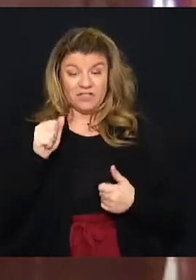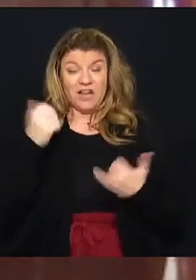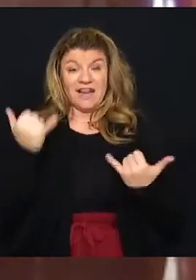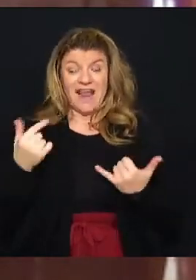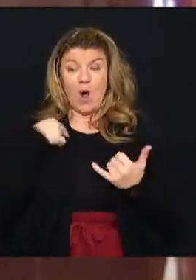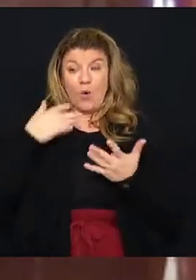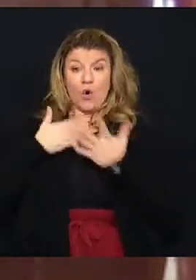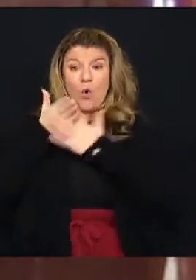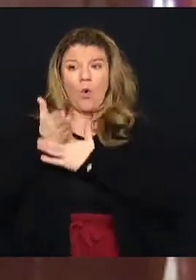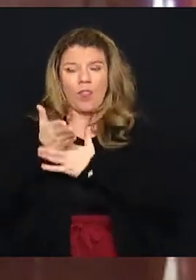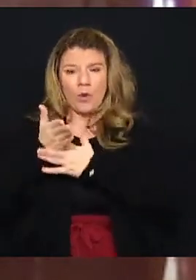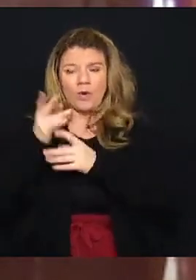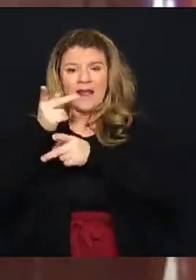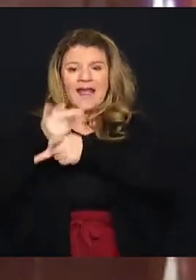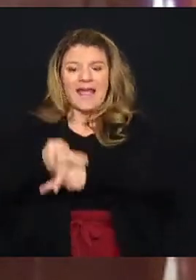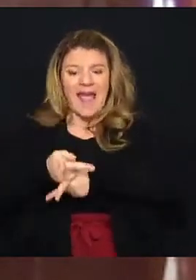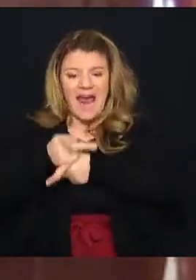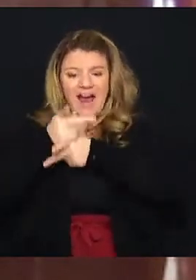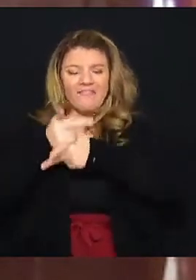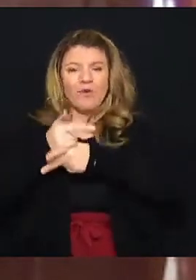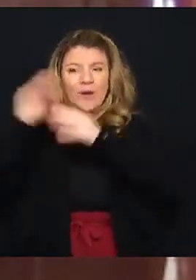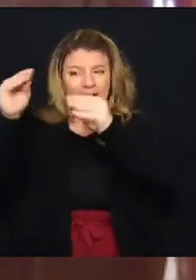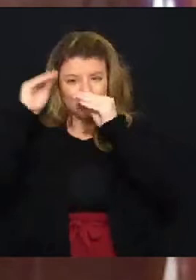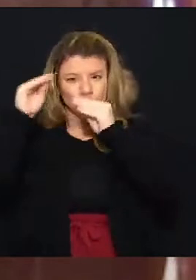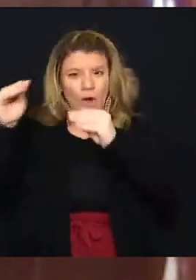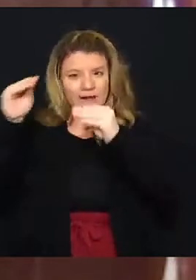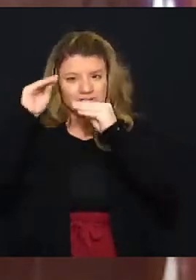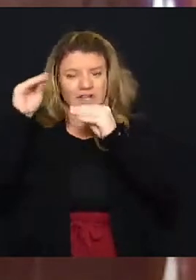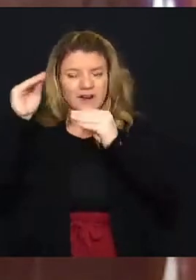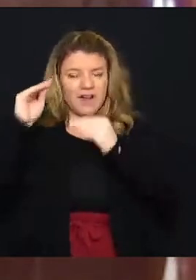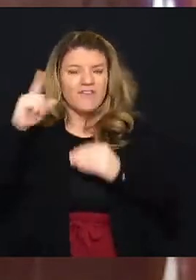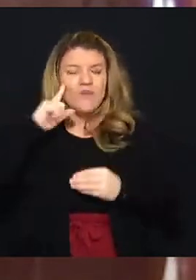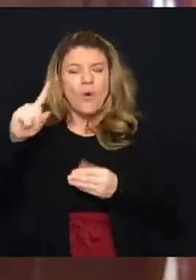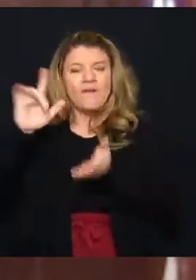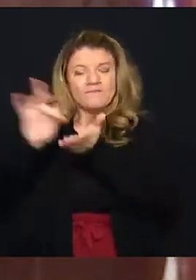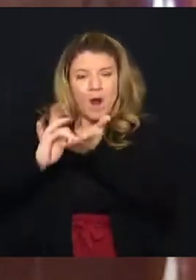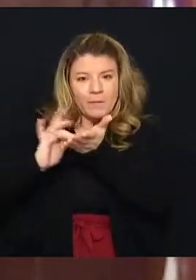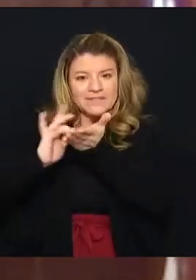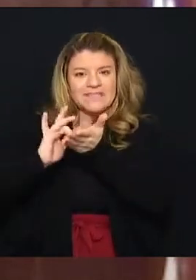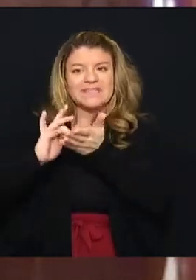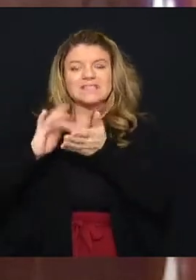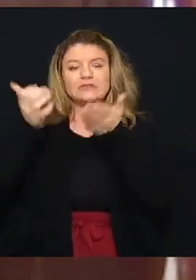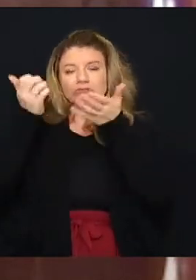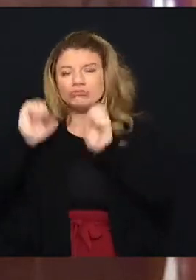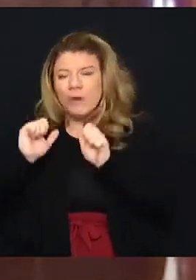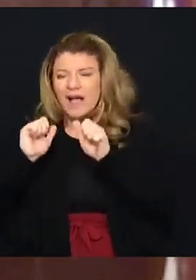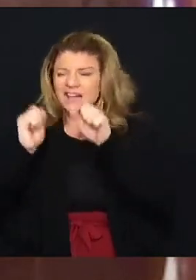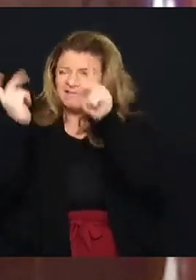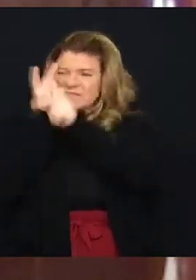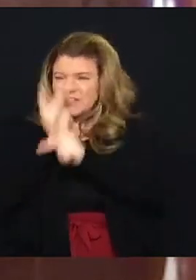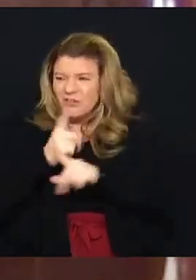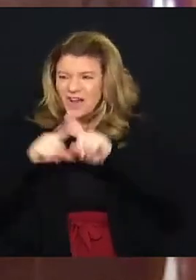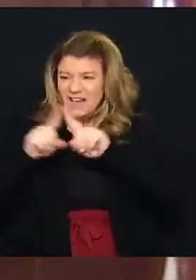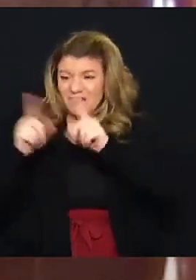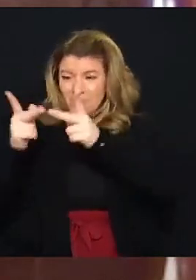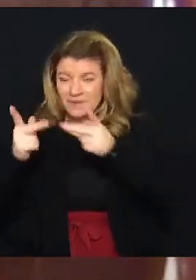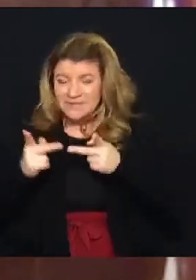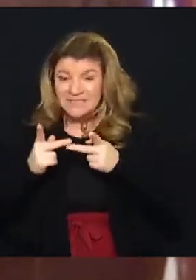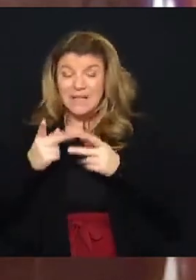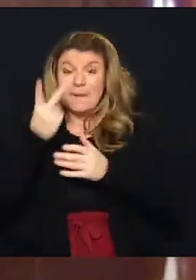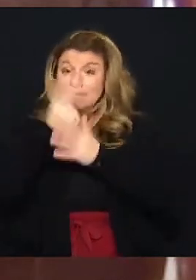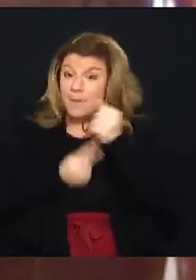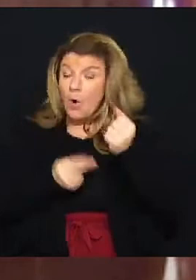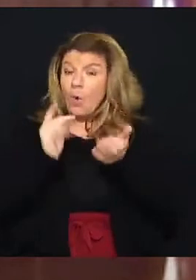now the careful instruction for pharmacies and prescribing physicians. Both of these